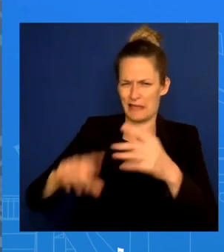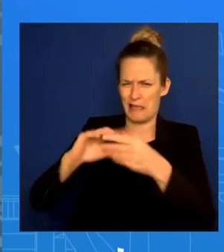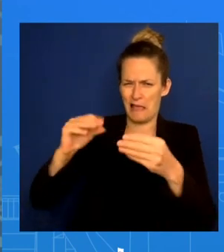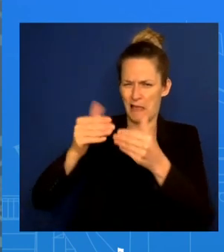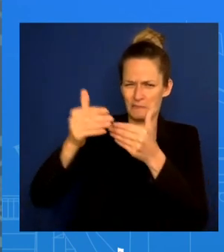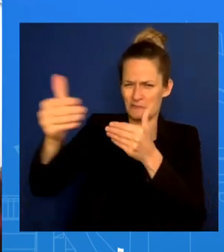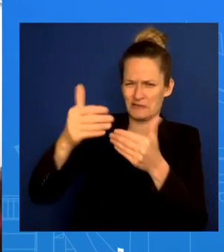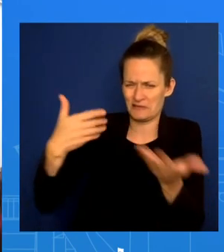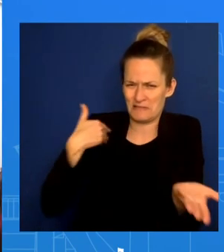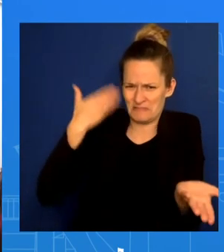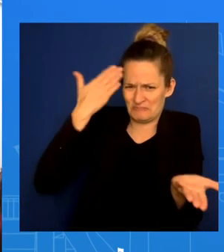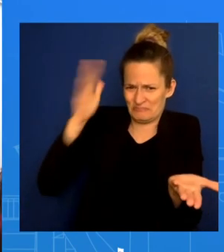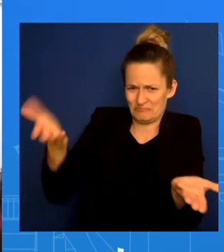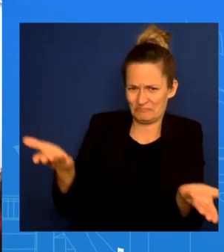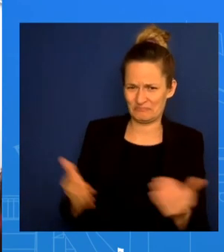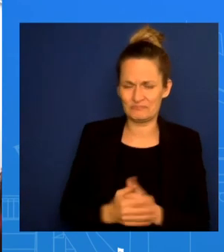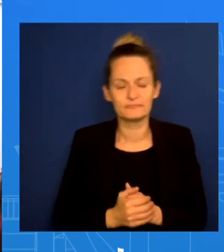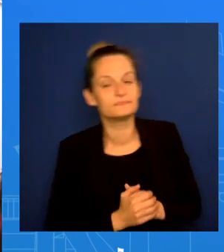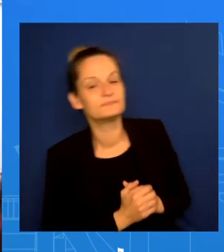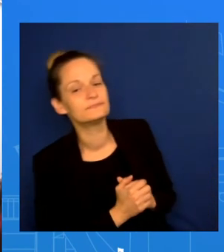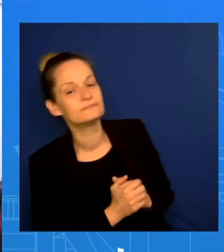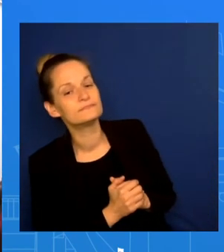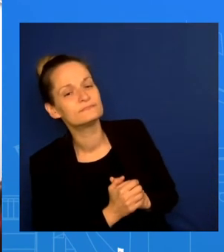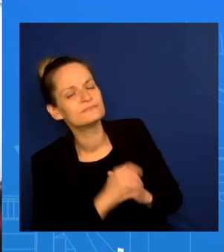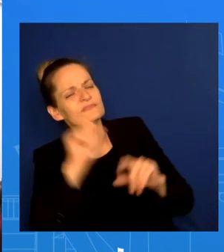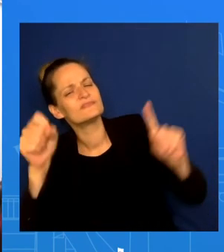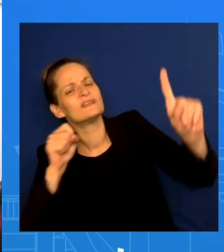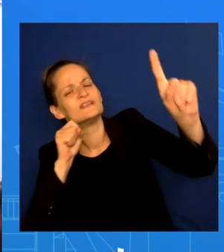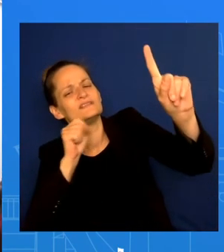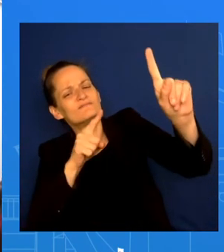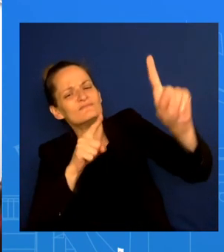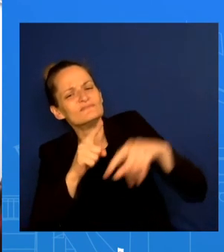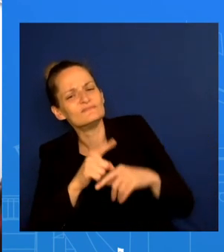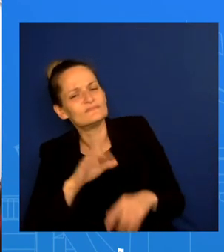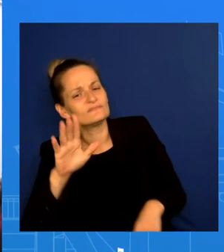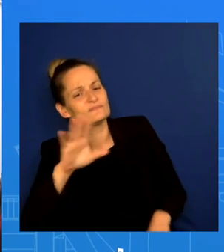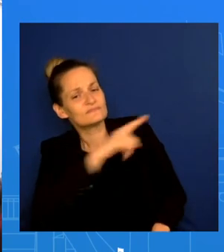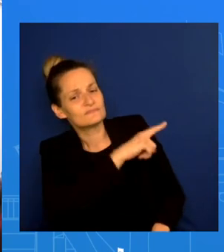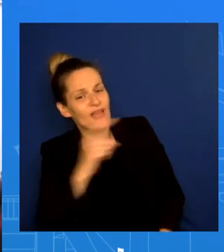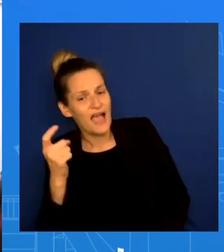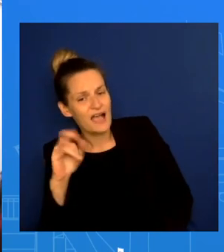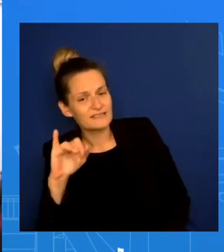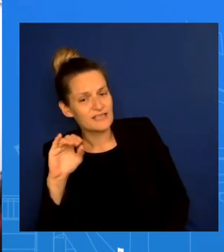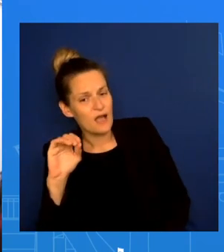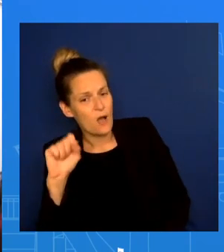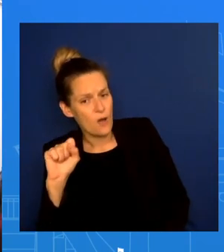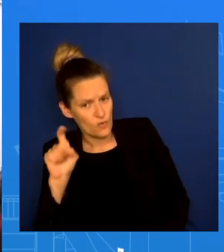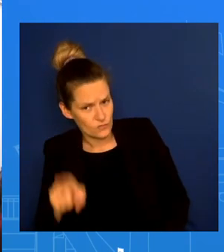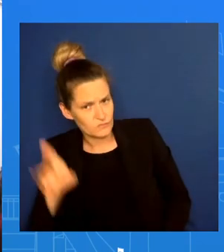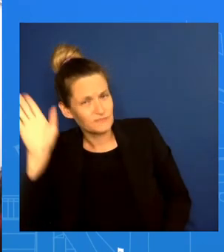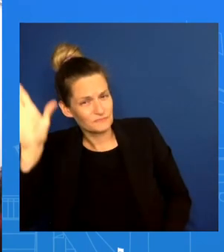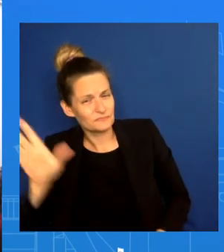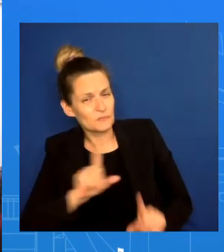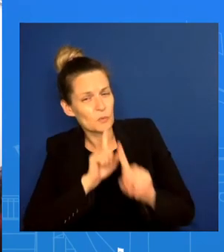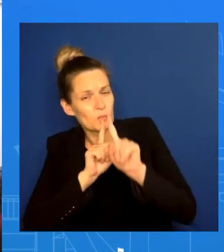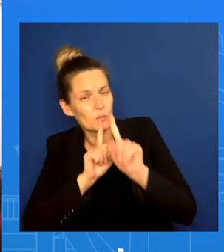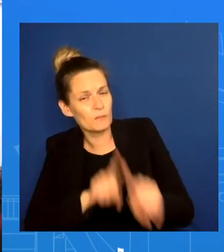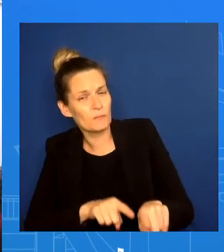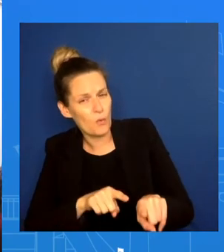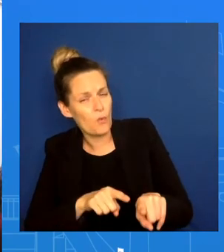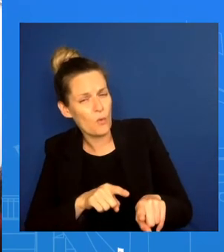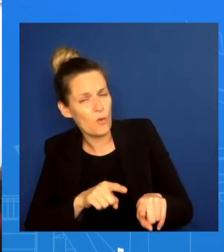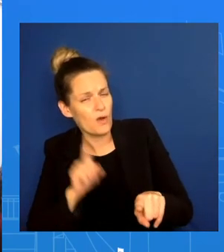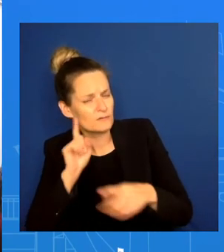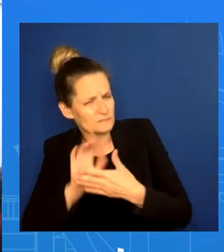that Brett McGurk told a think tank last week that it's highly unlikely that the Iran nuclear deal will be